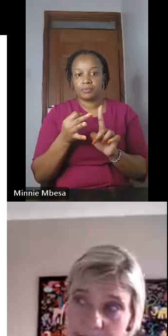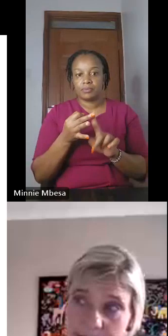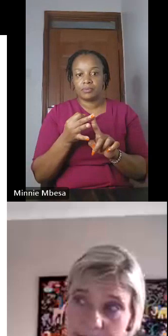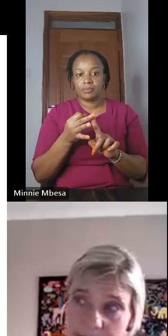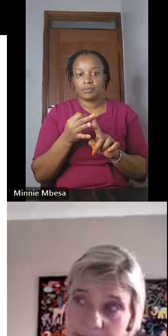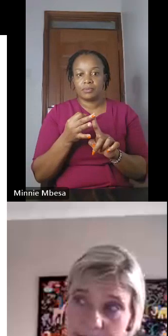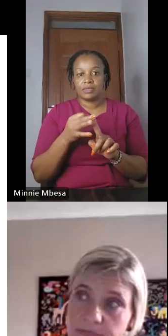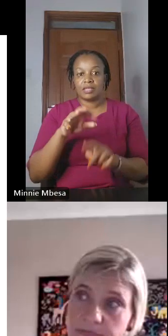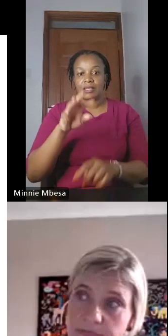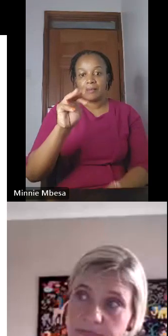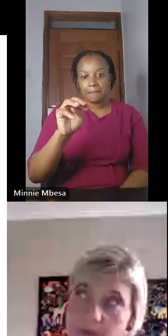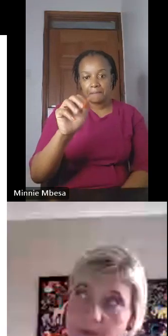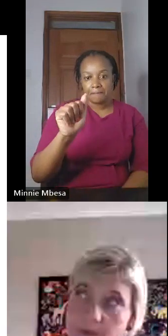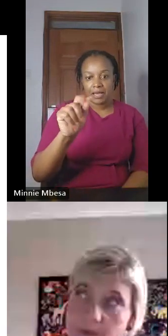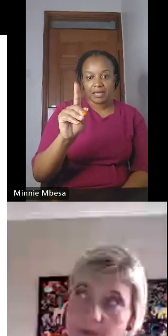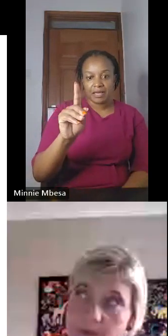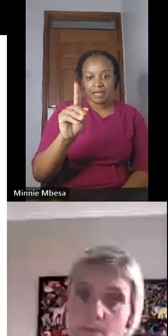Madagascar,